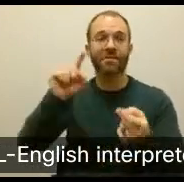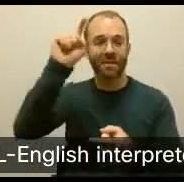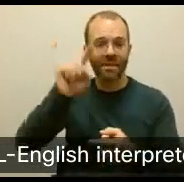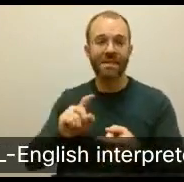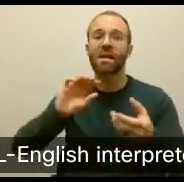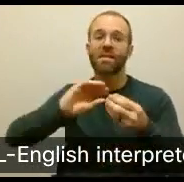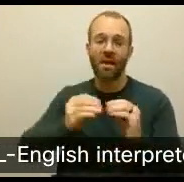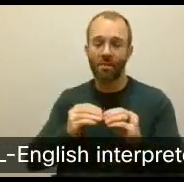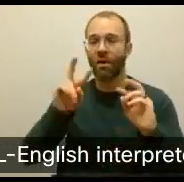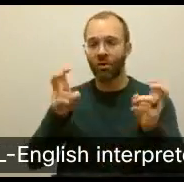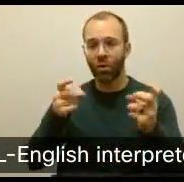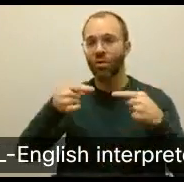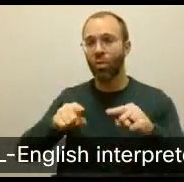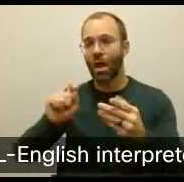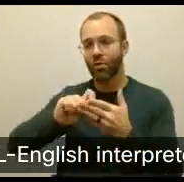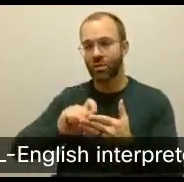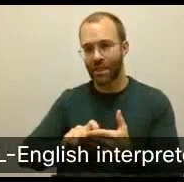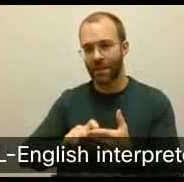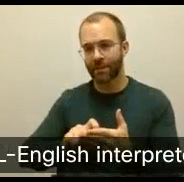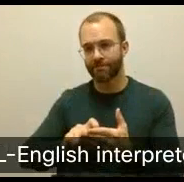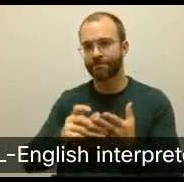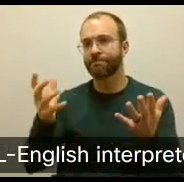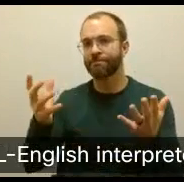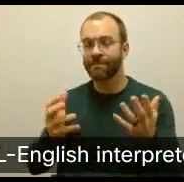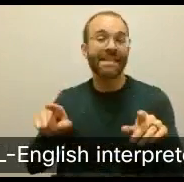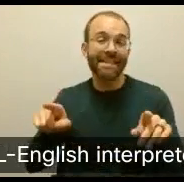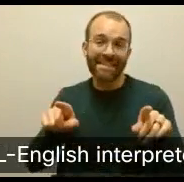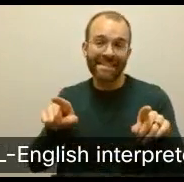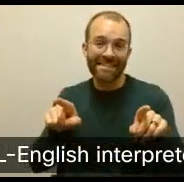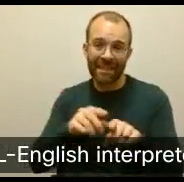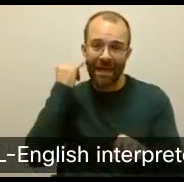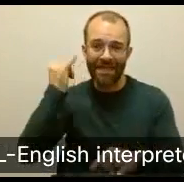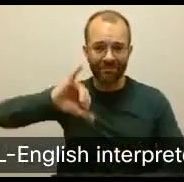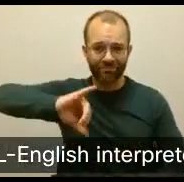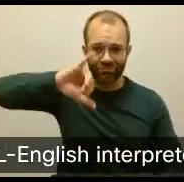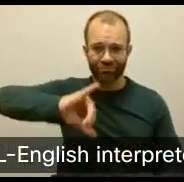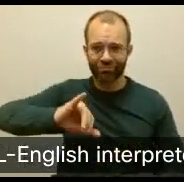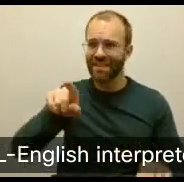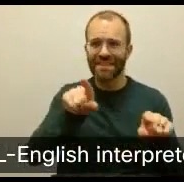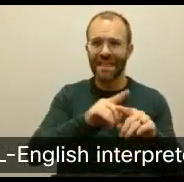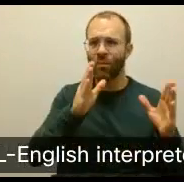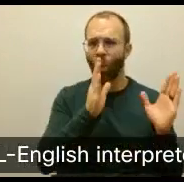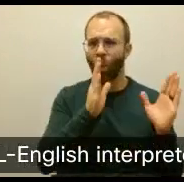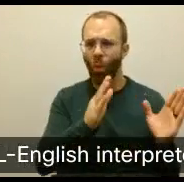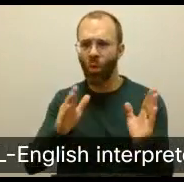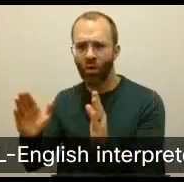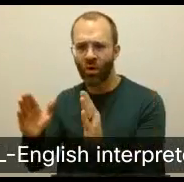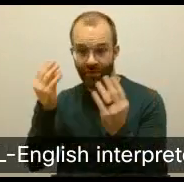quotes while note-taking. Again, similar idea here. We're following the basic same order of information.